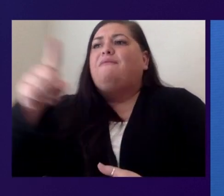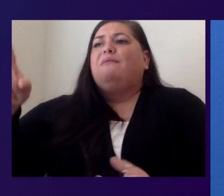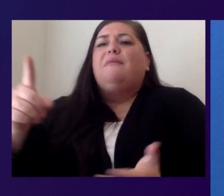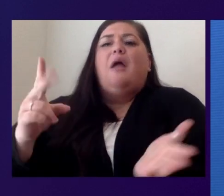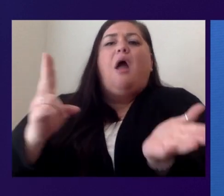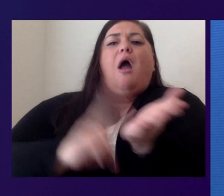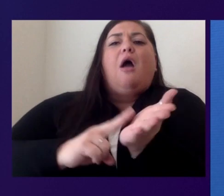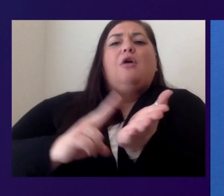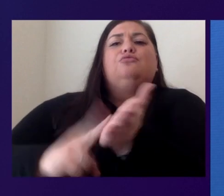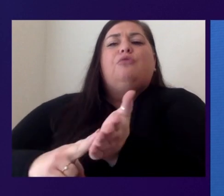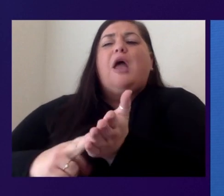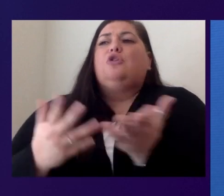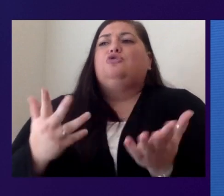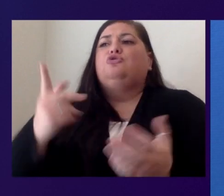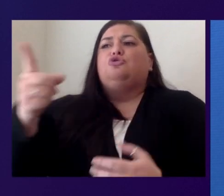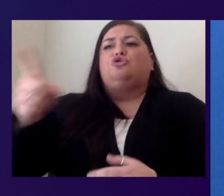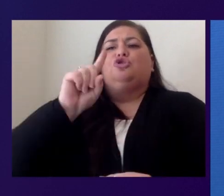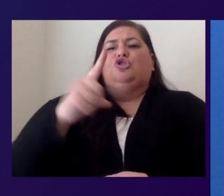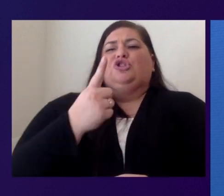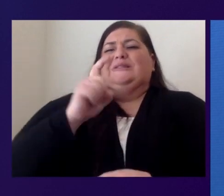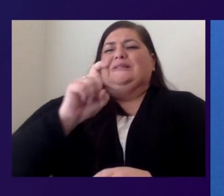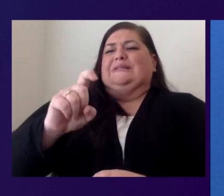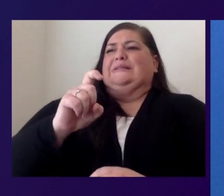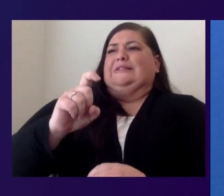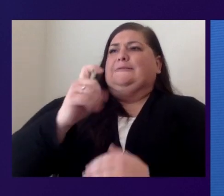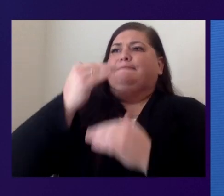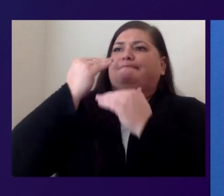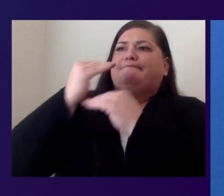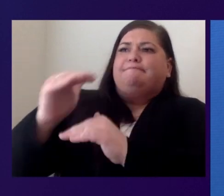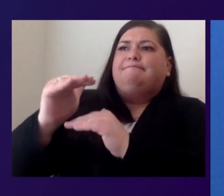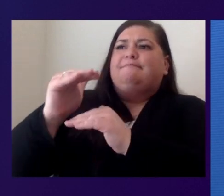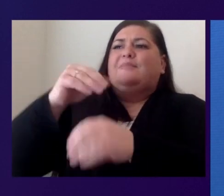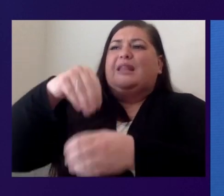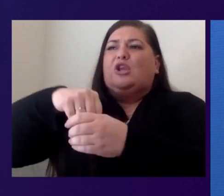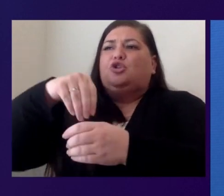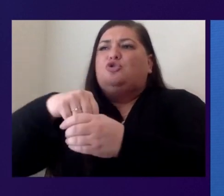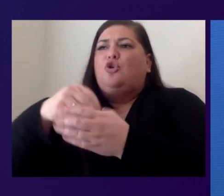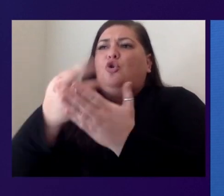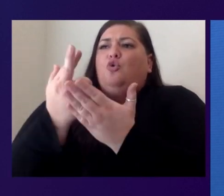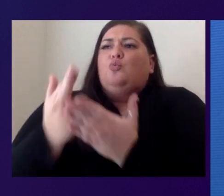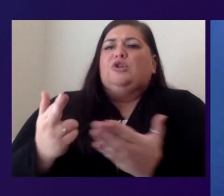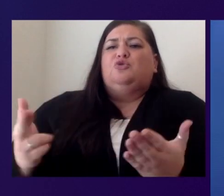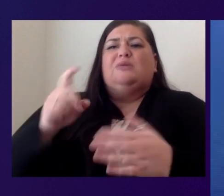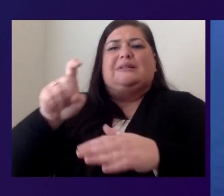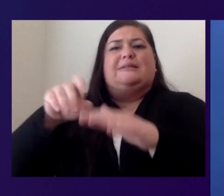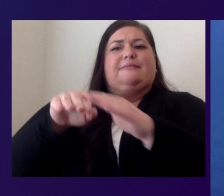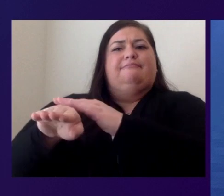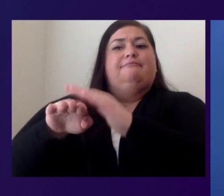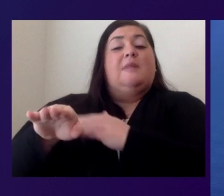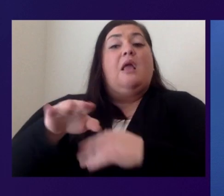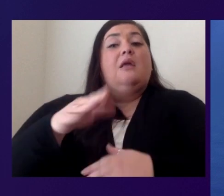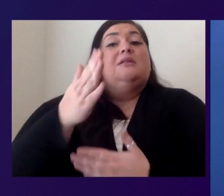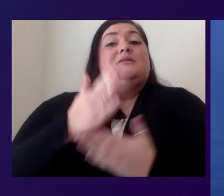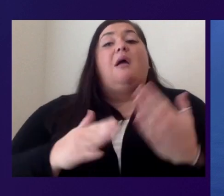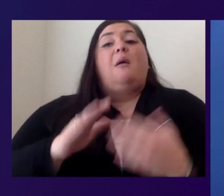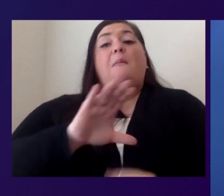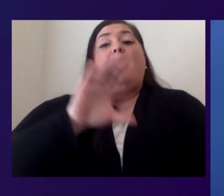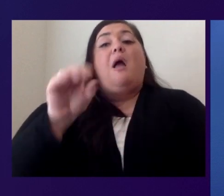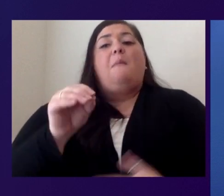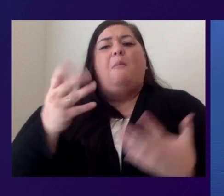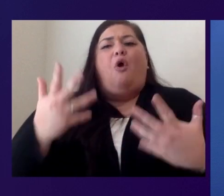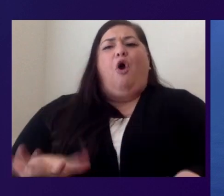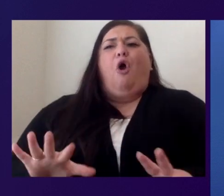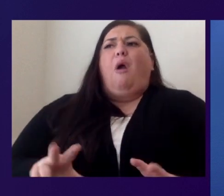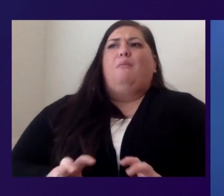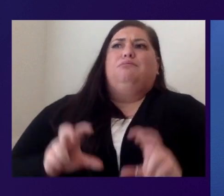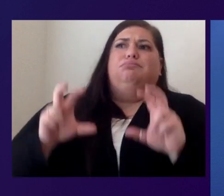to access a particular internal website resources. And also there are some companies that have already invested quite a